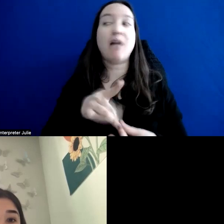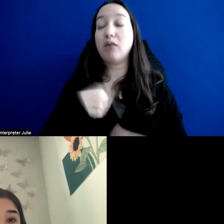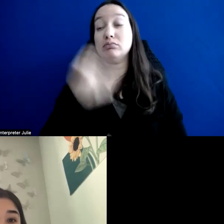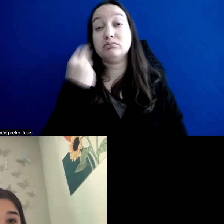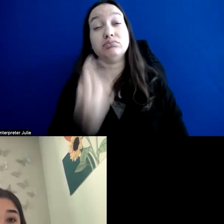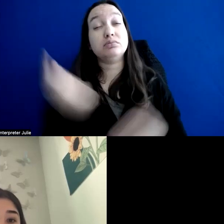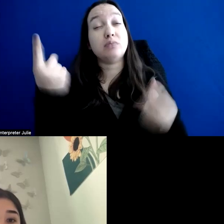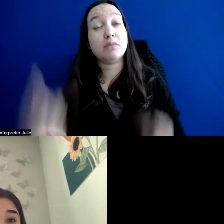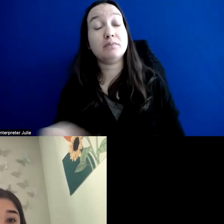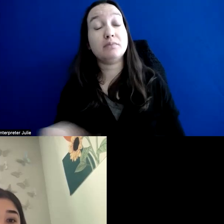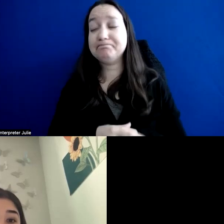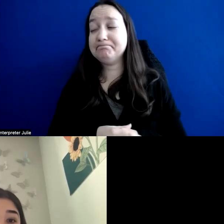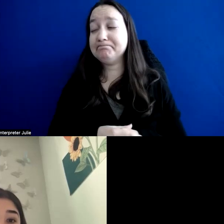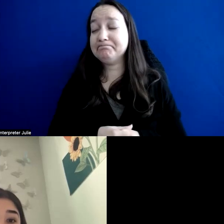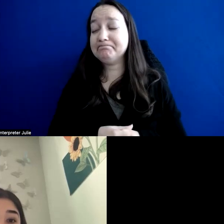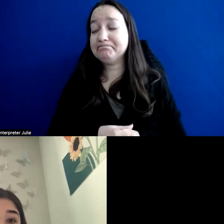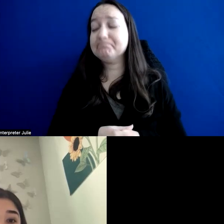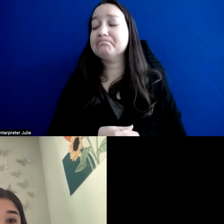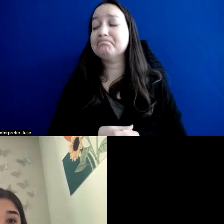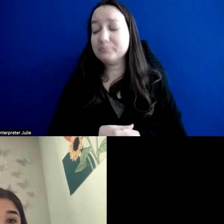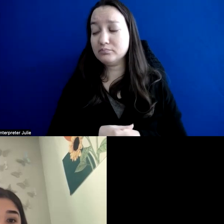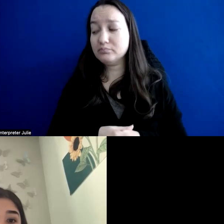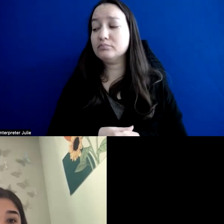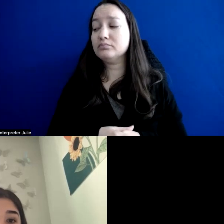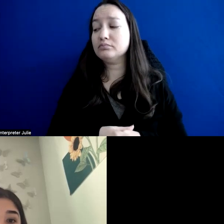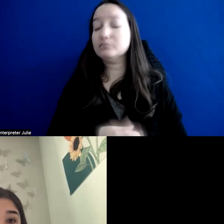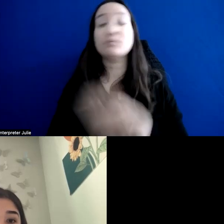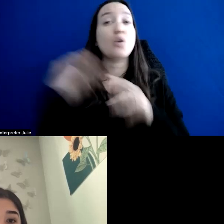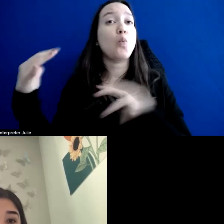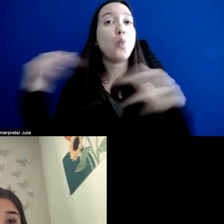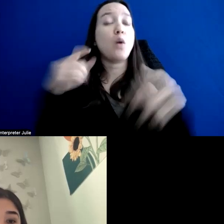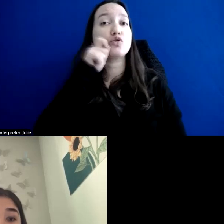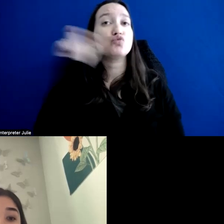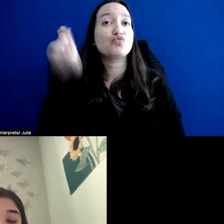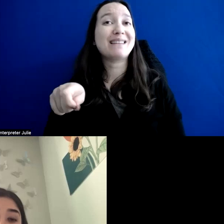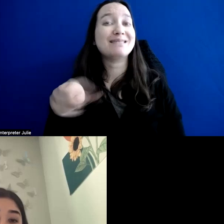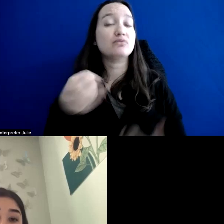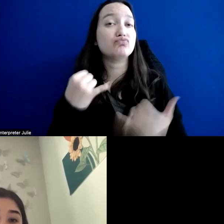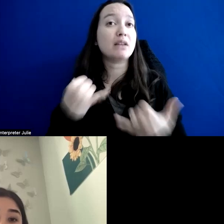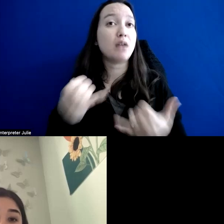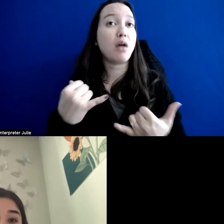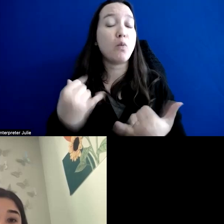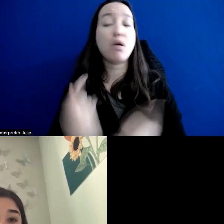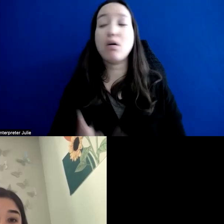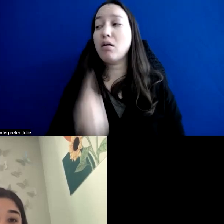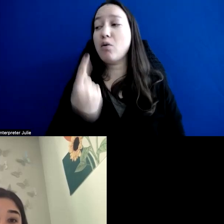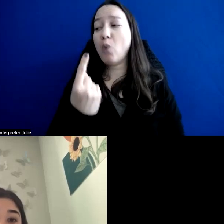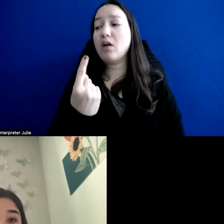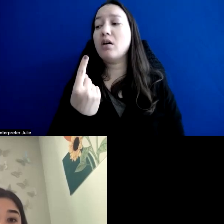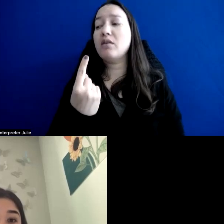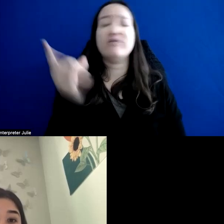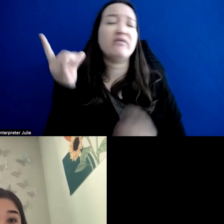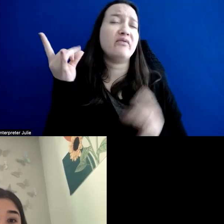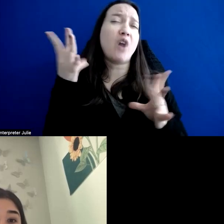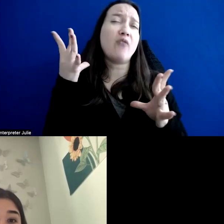one example that springs to mind: the war in Ukraine at the moment. One of the